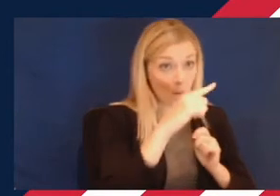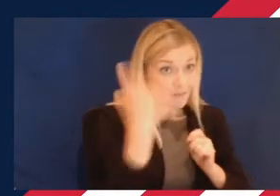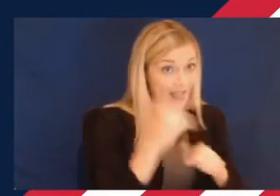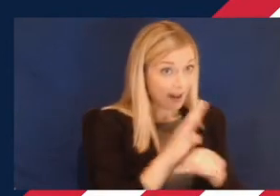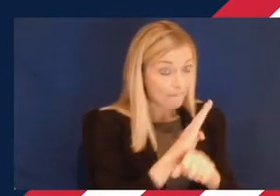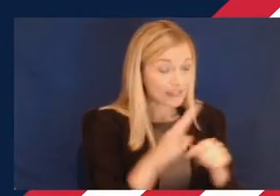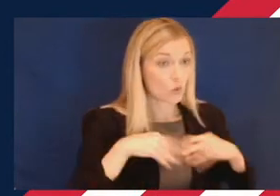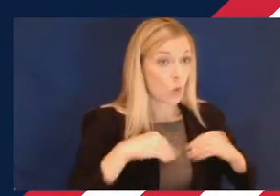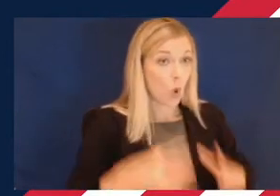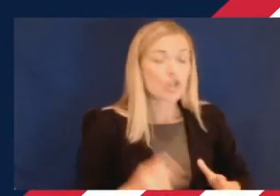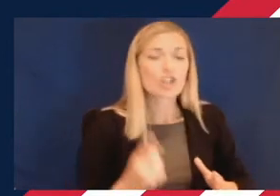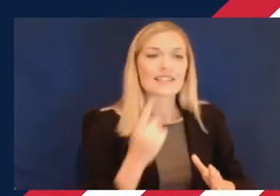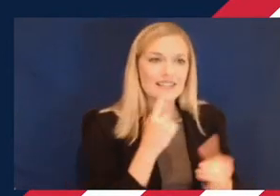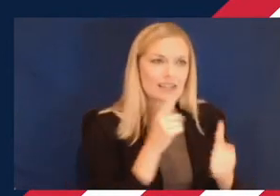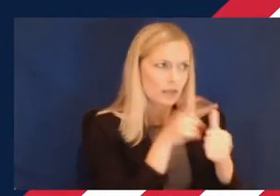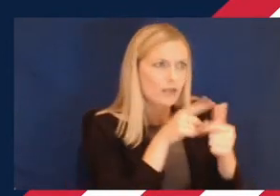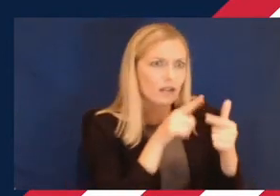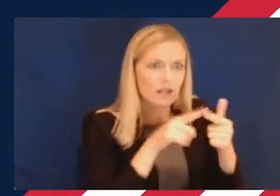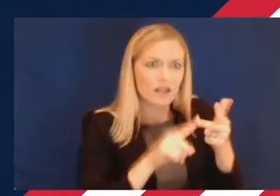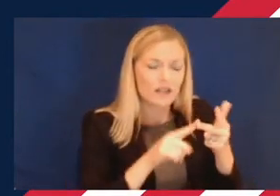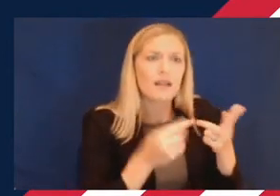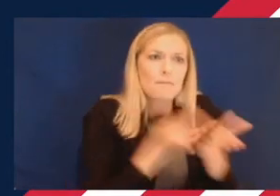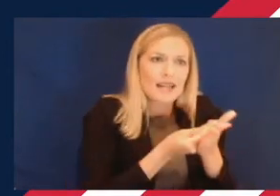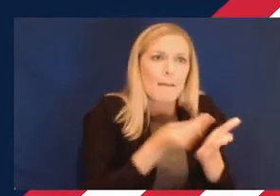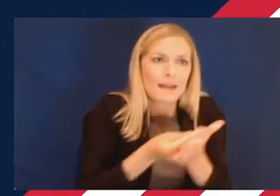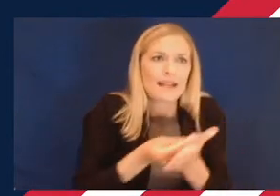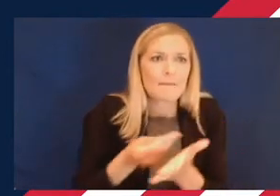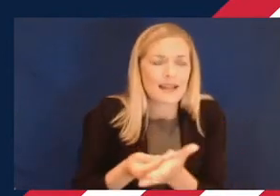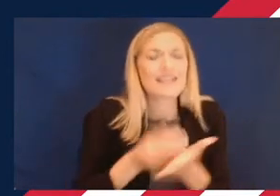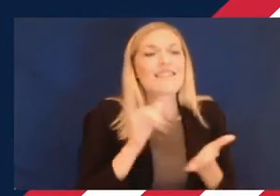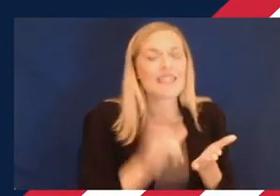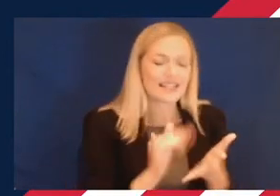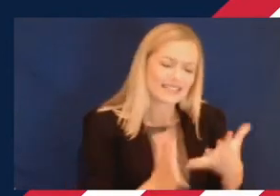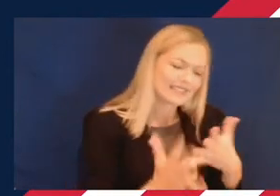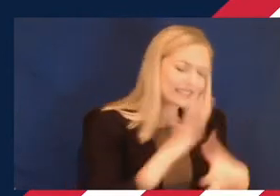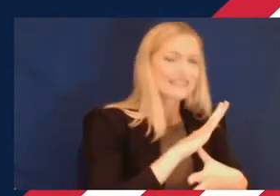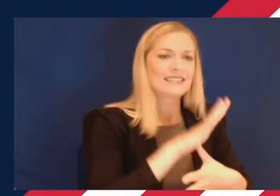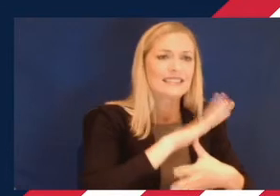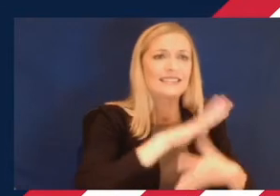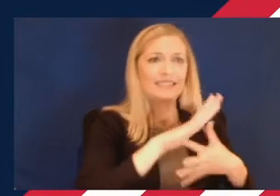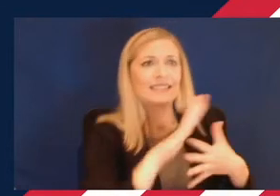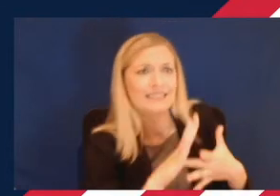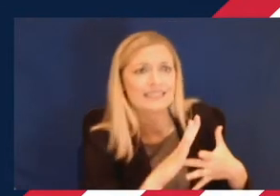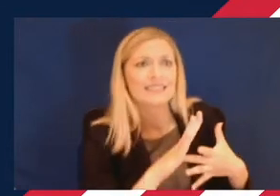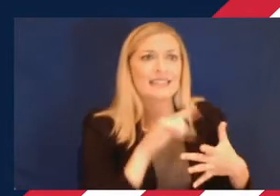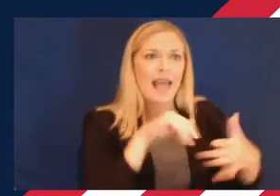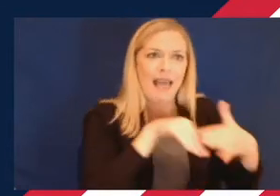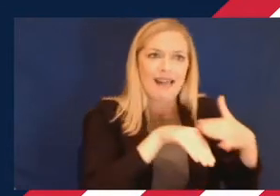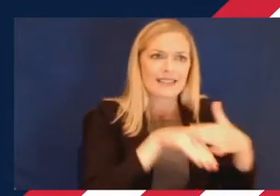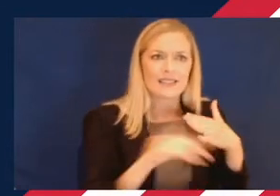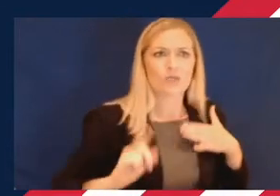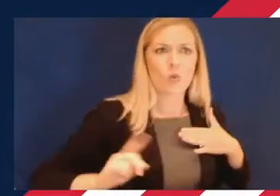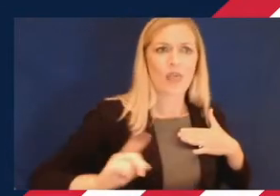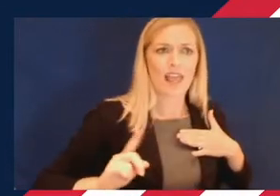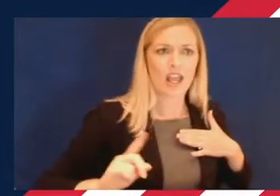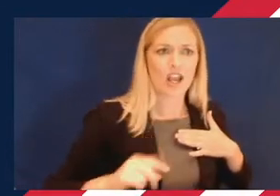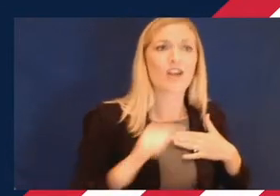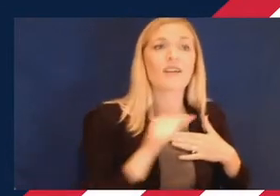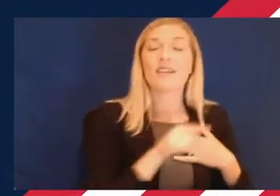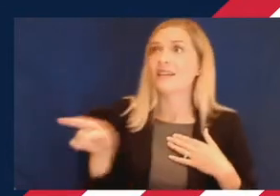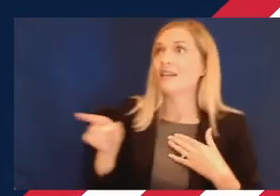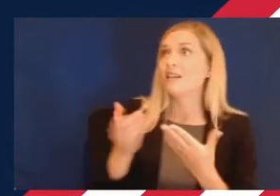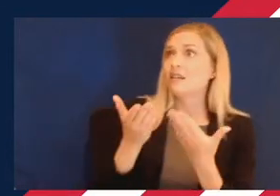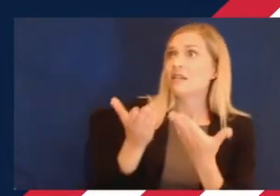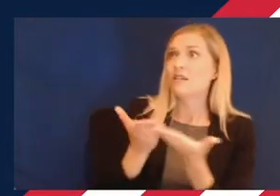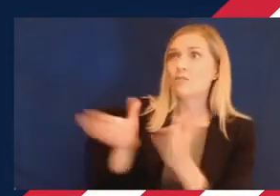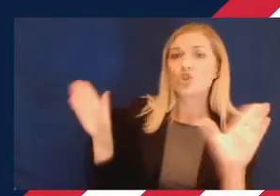that are there placed upon Black business owners that our counterparts from our majority community don't face. But there are certain